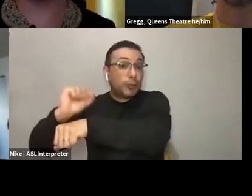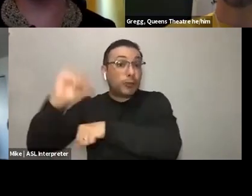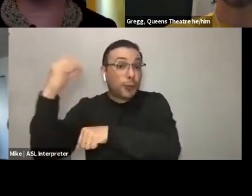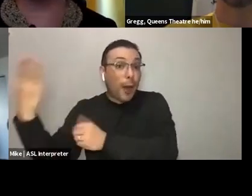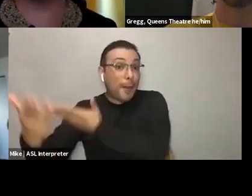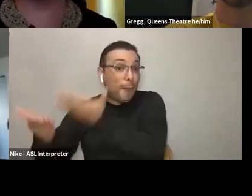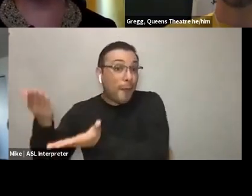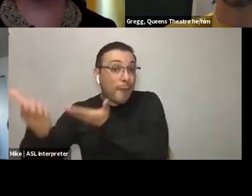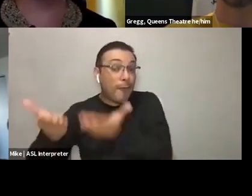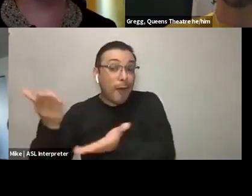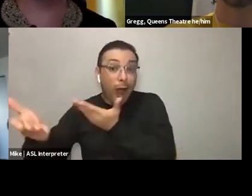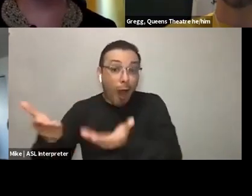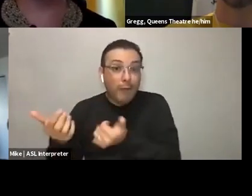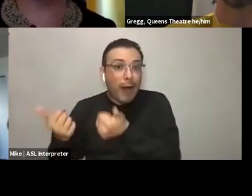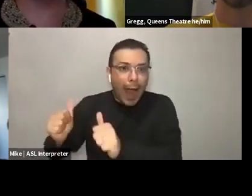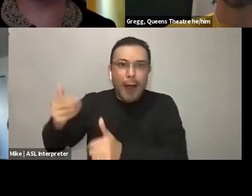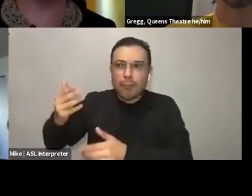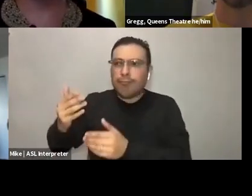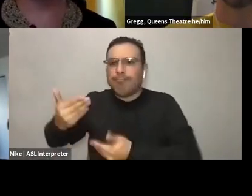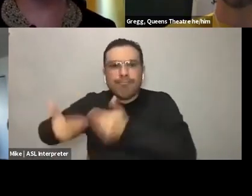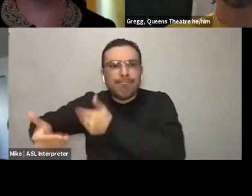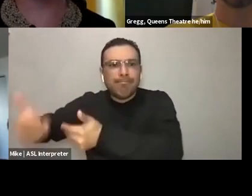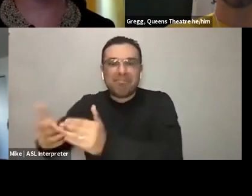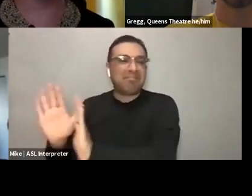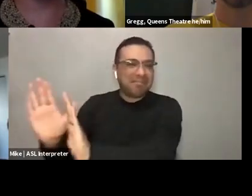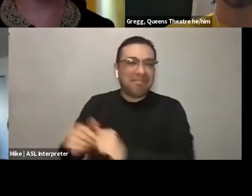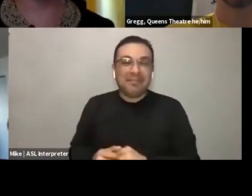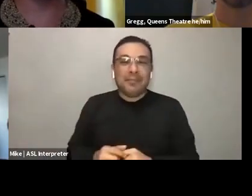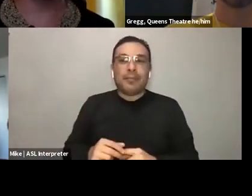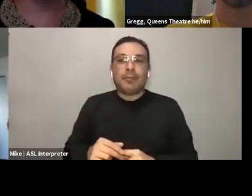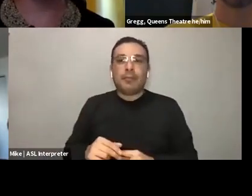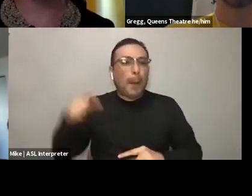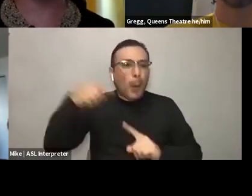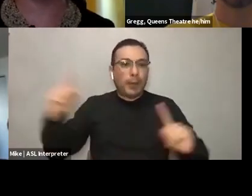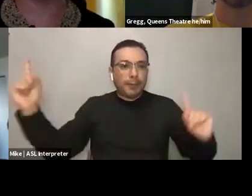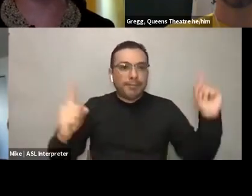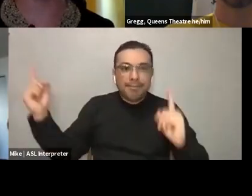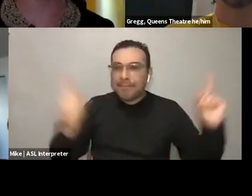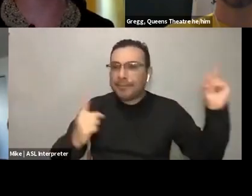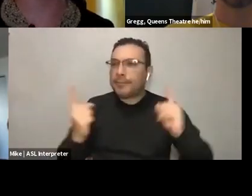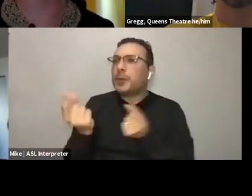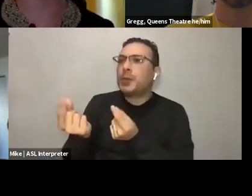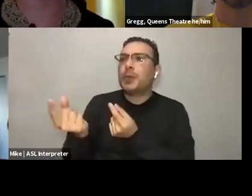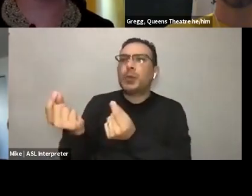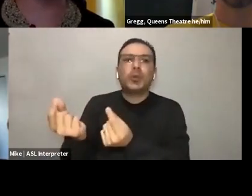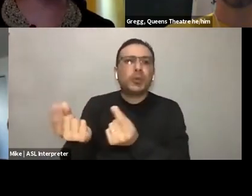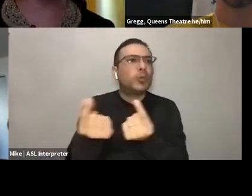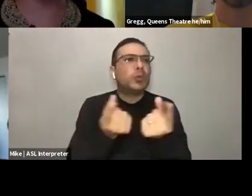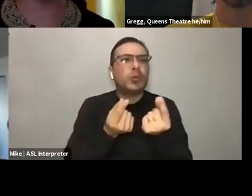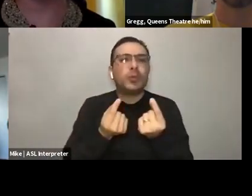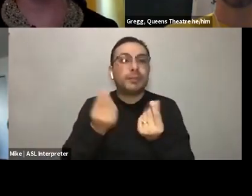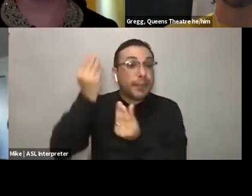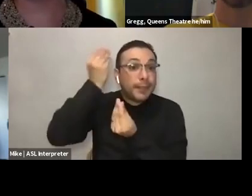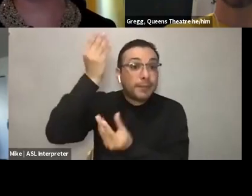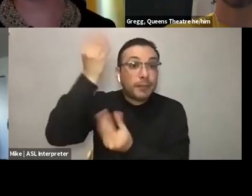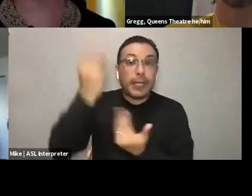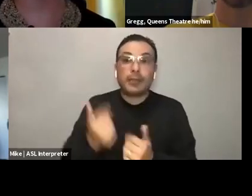making that happen. Um, but it's, it's, it's a great place also just to share information, um, to, to share resources and